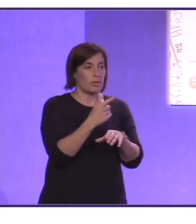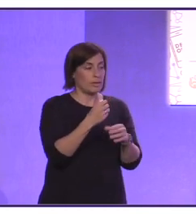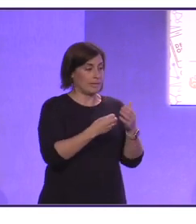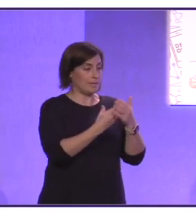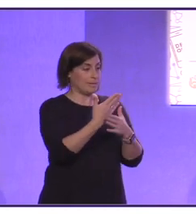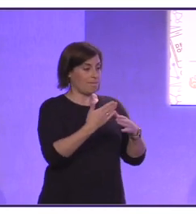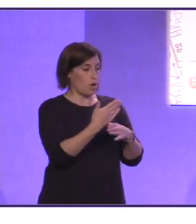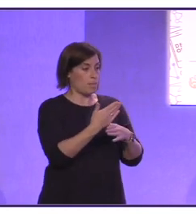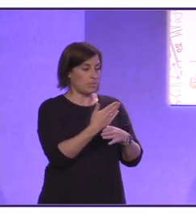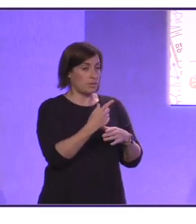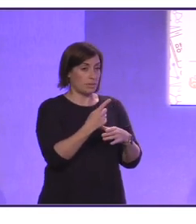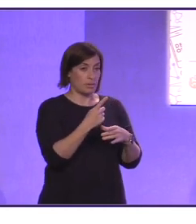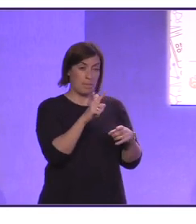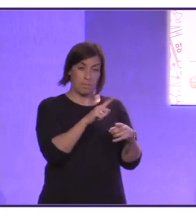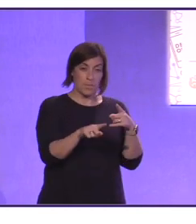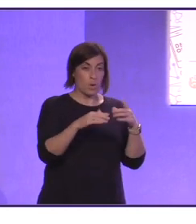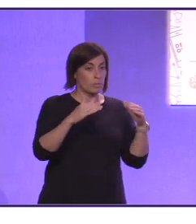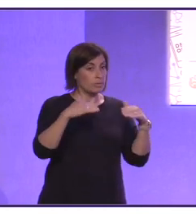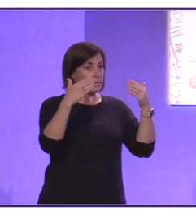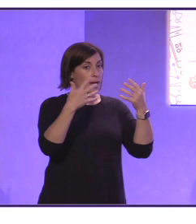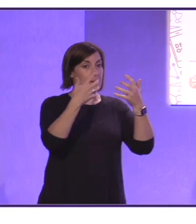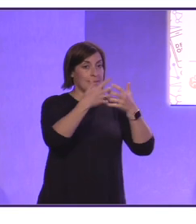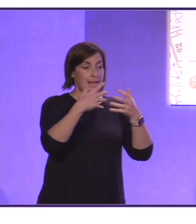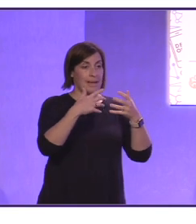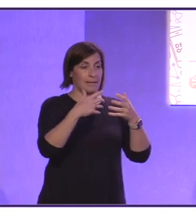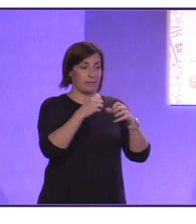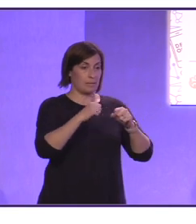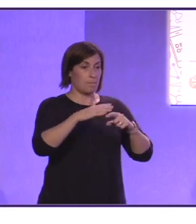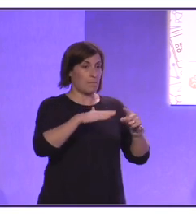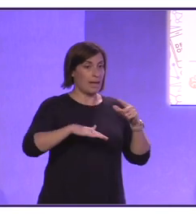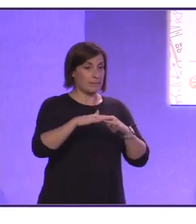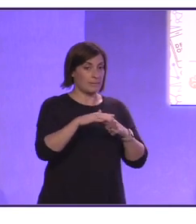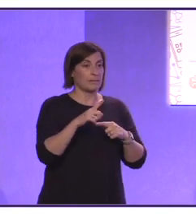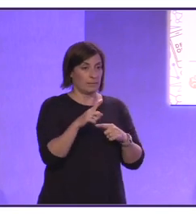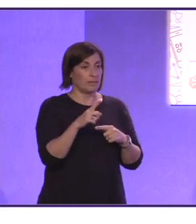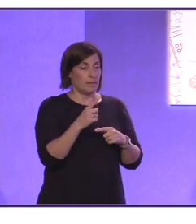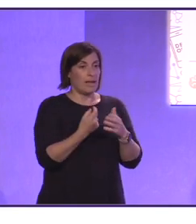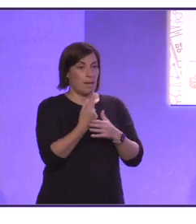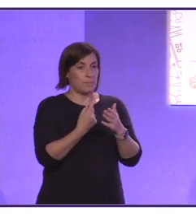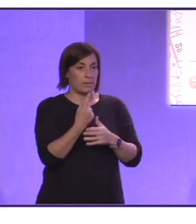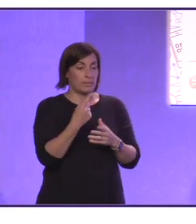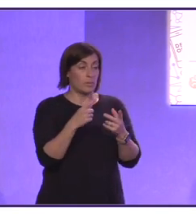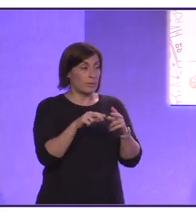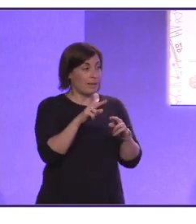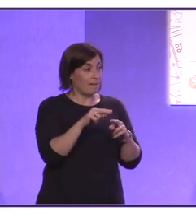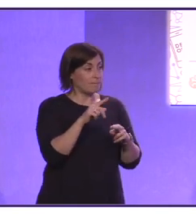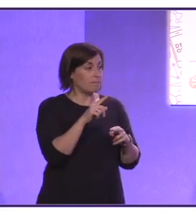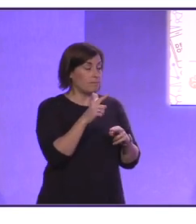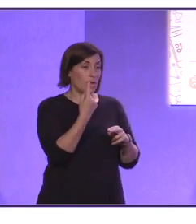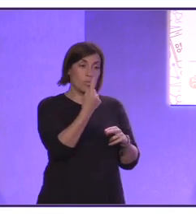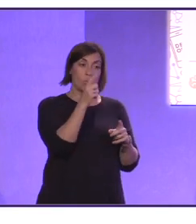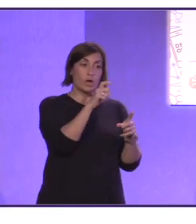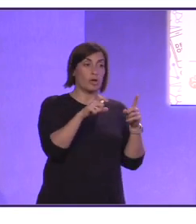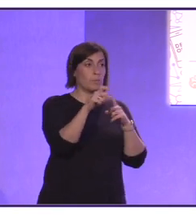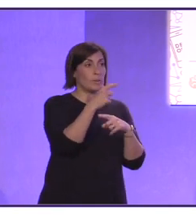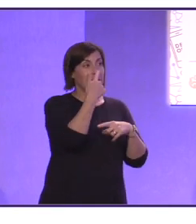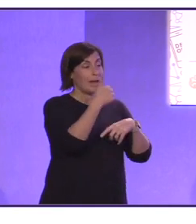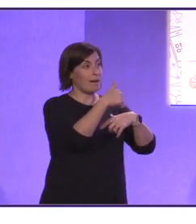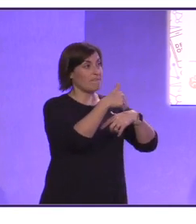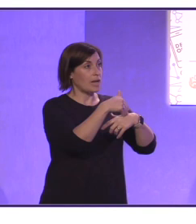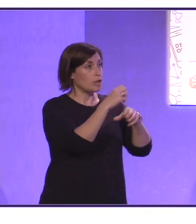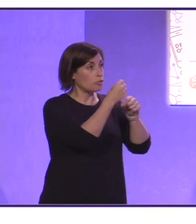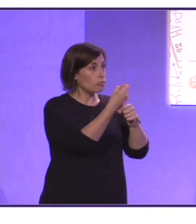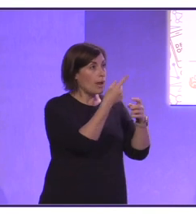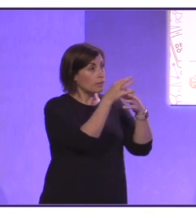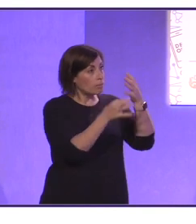is one of the most high-tech spaces. And so if there is a community that's likely to be affected by this, a lot of, based